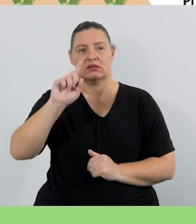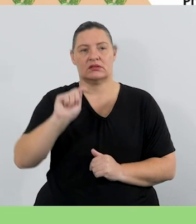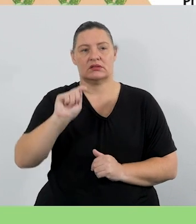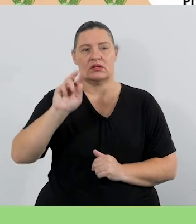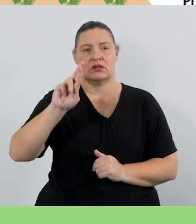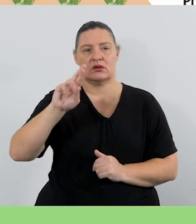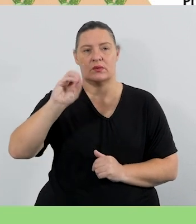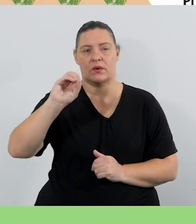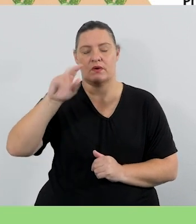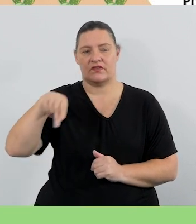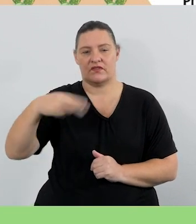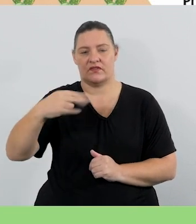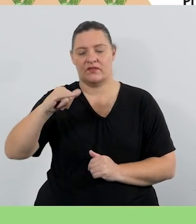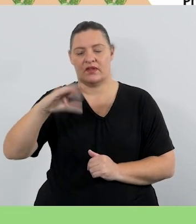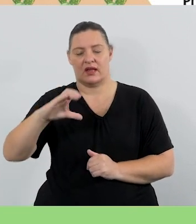trophic levels.